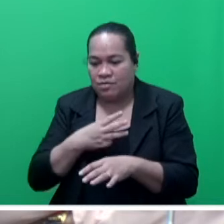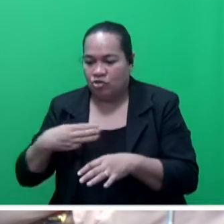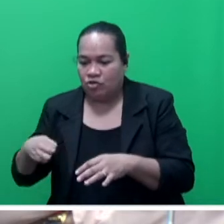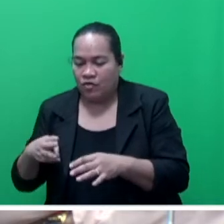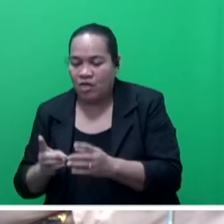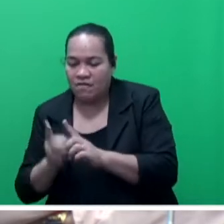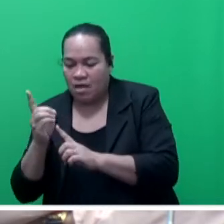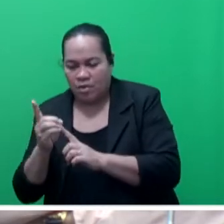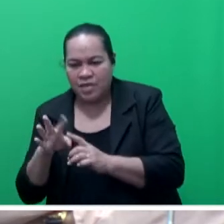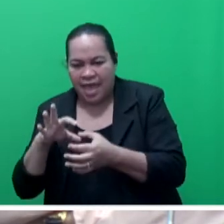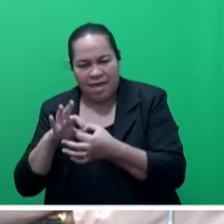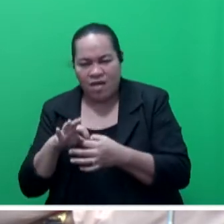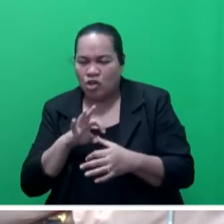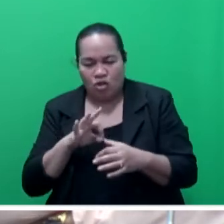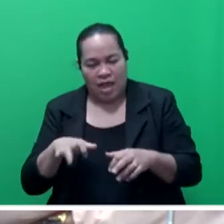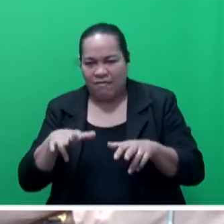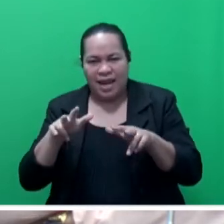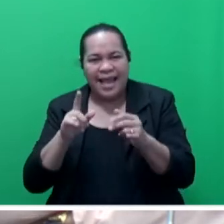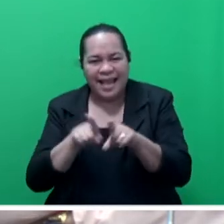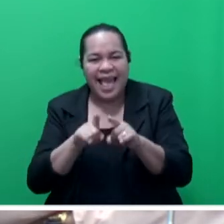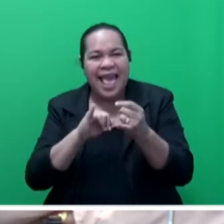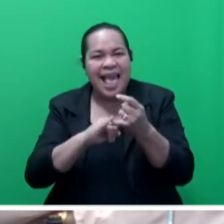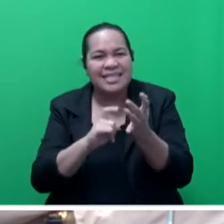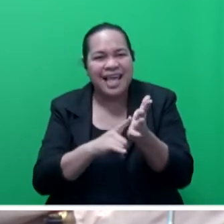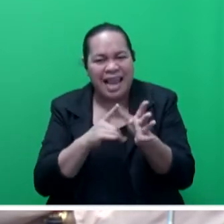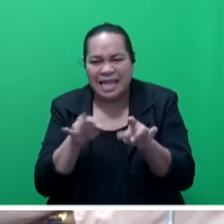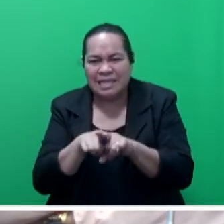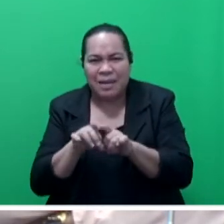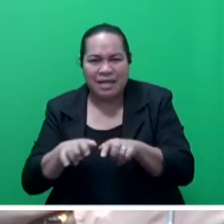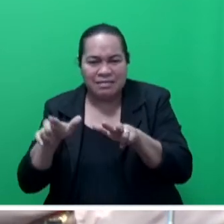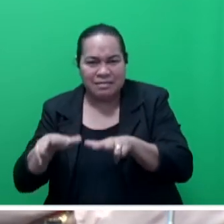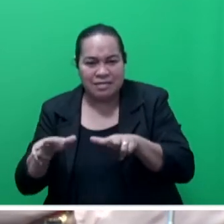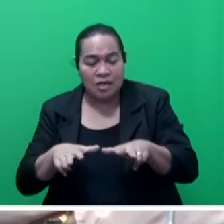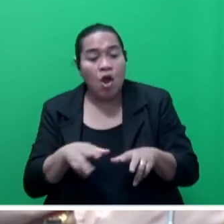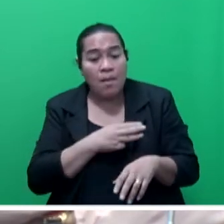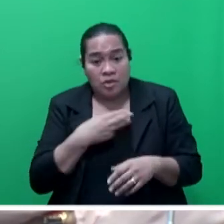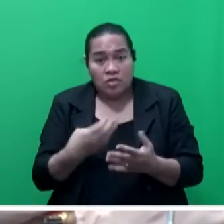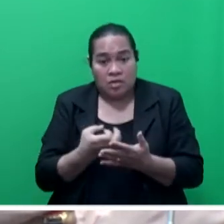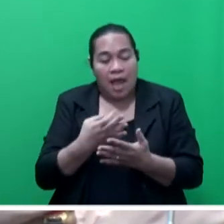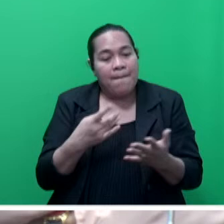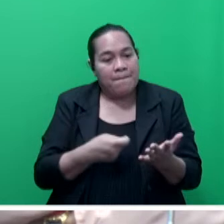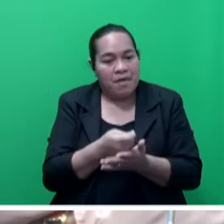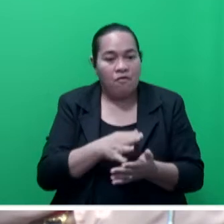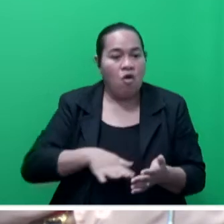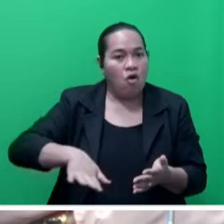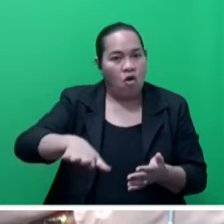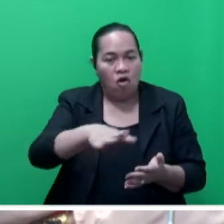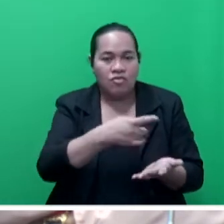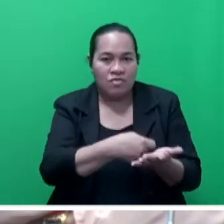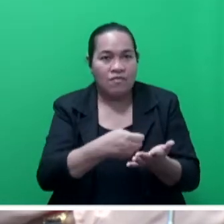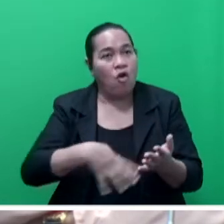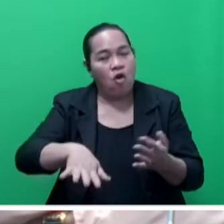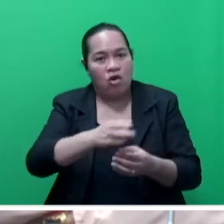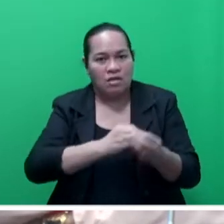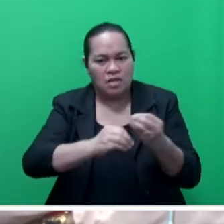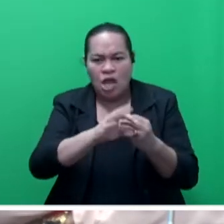government stations. They don't have an SLA between themselves. We have Ministry of Economy paying all the rental for all the government offices we rent. They don't